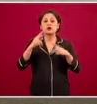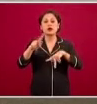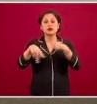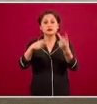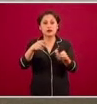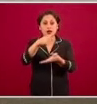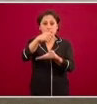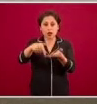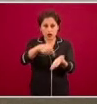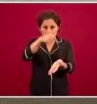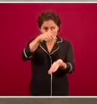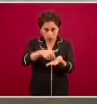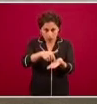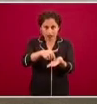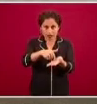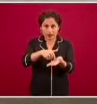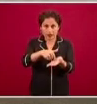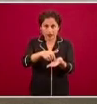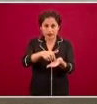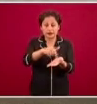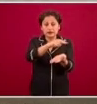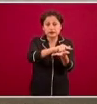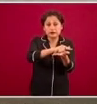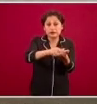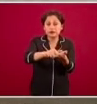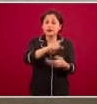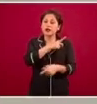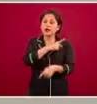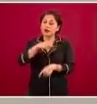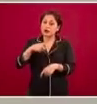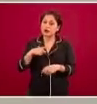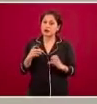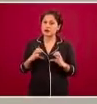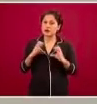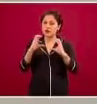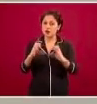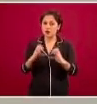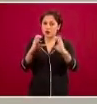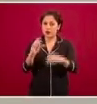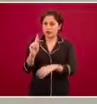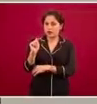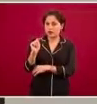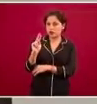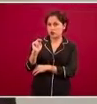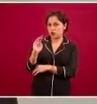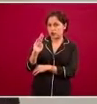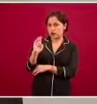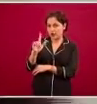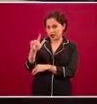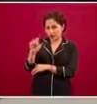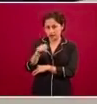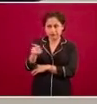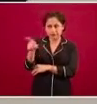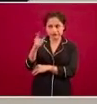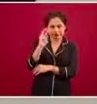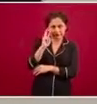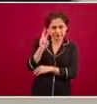who go to public spaces, they have very specific technical characteristics. And these tunnels, if you haven't seen